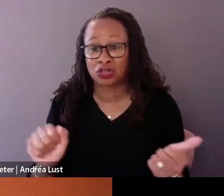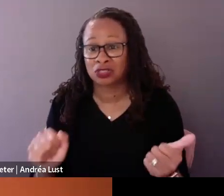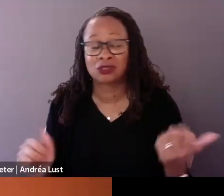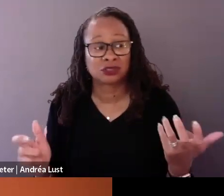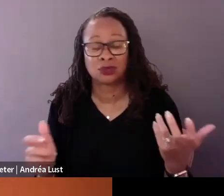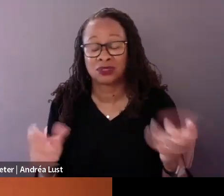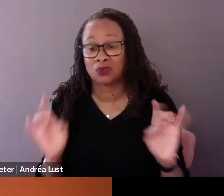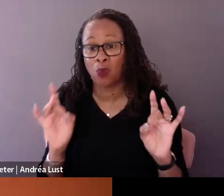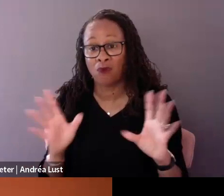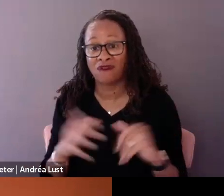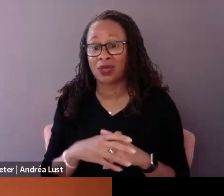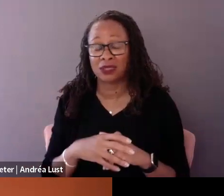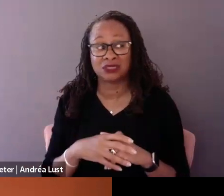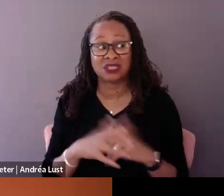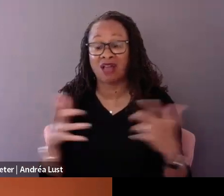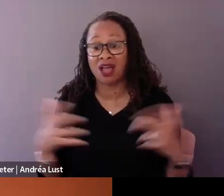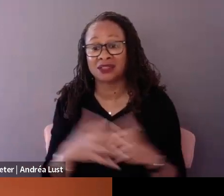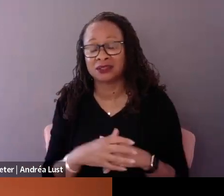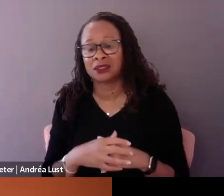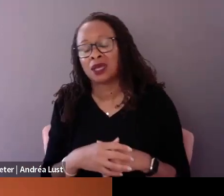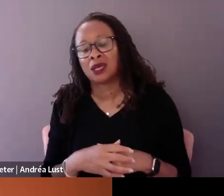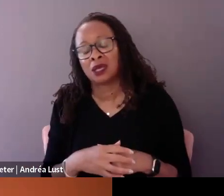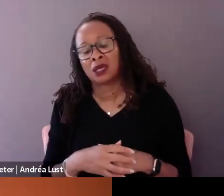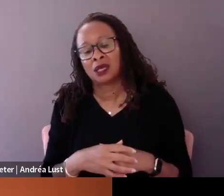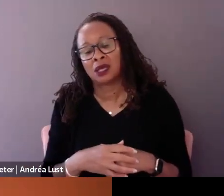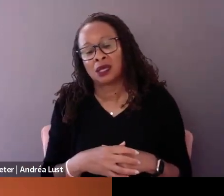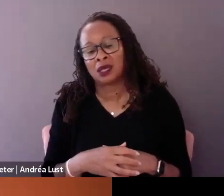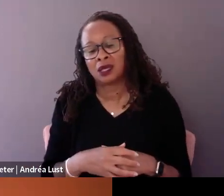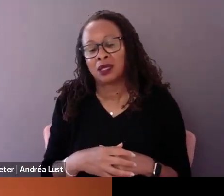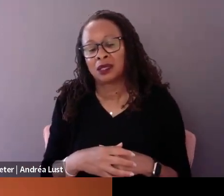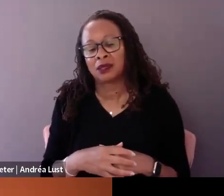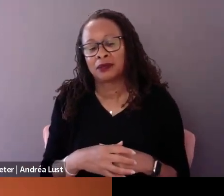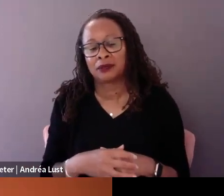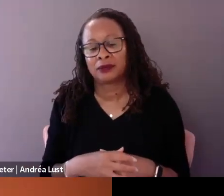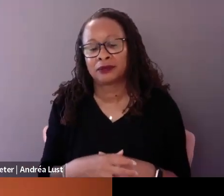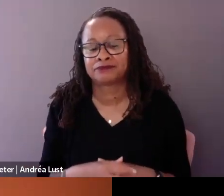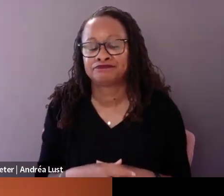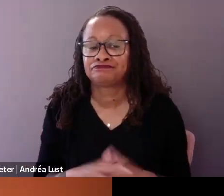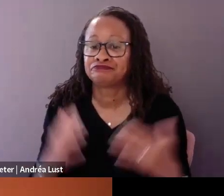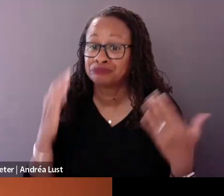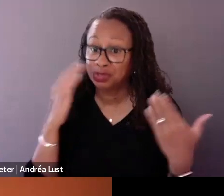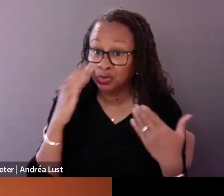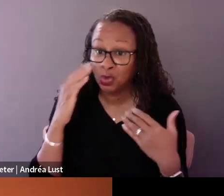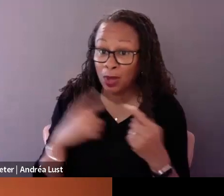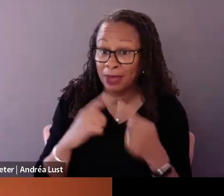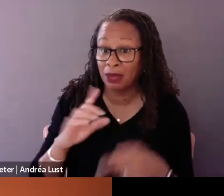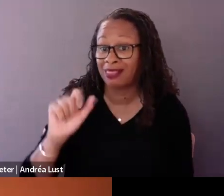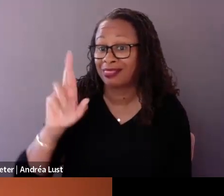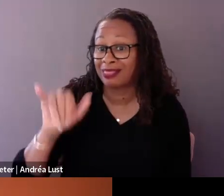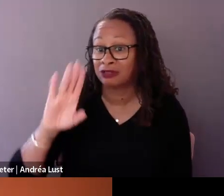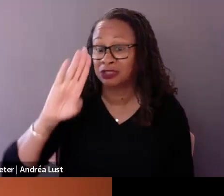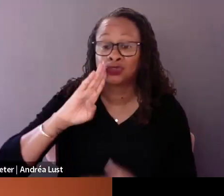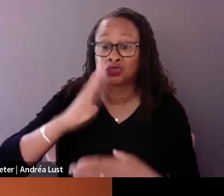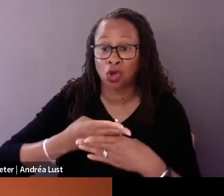devastating. I wondered what you know of the status of Talia, Larry's daughter.